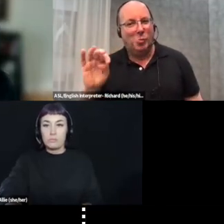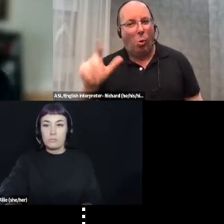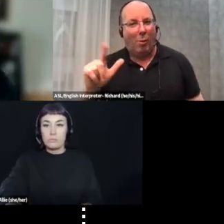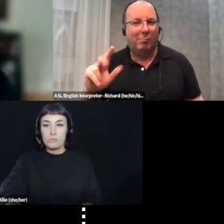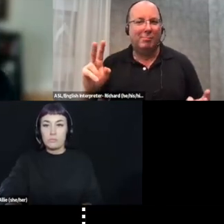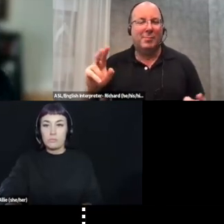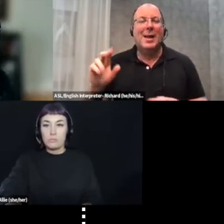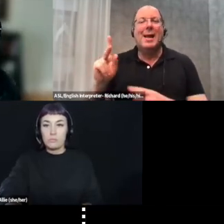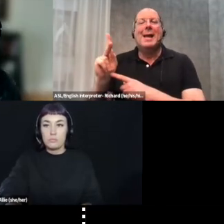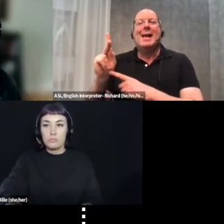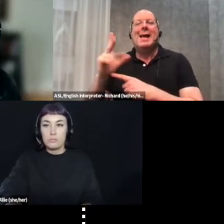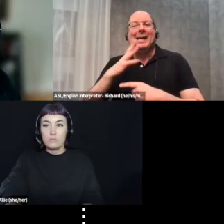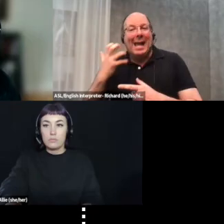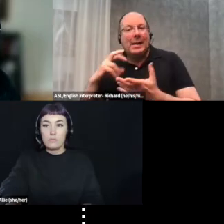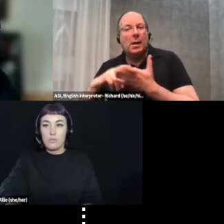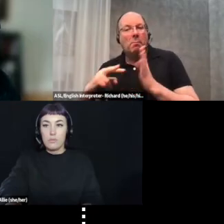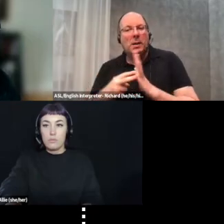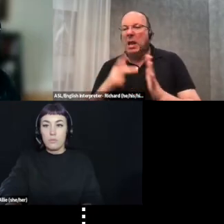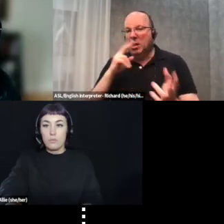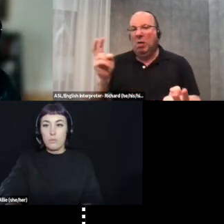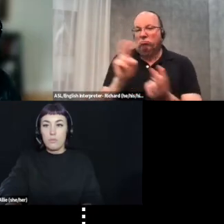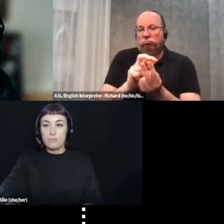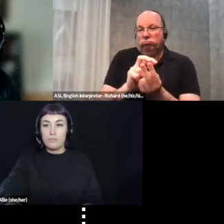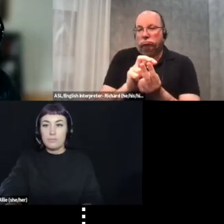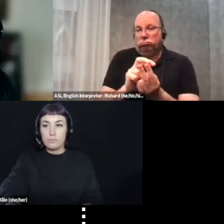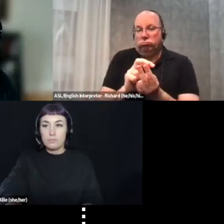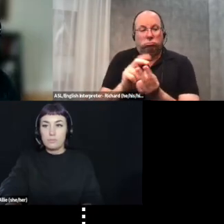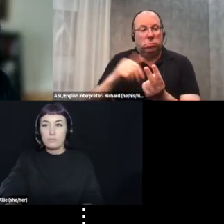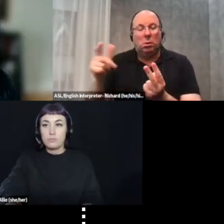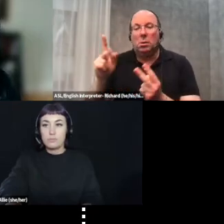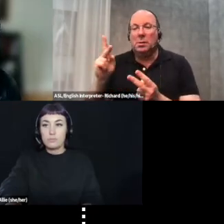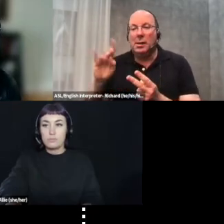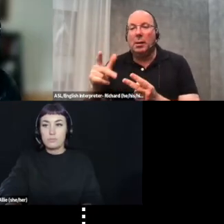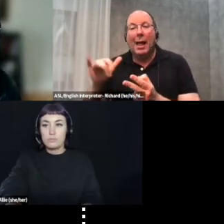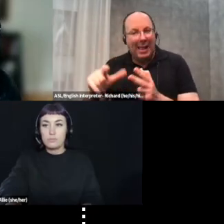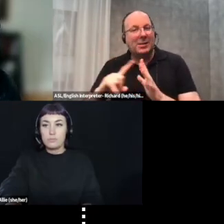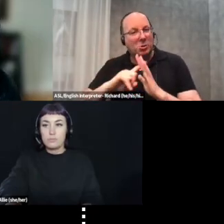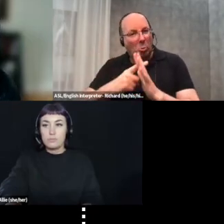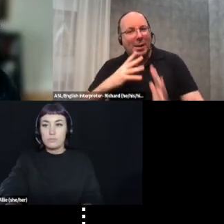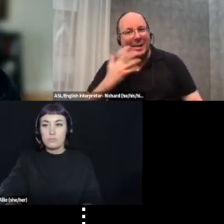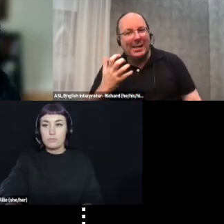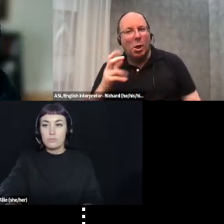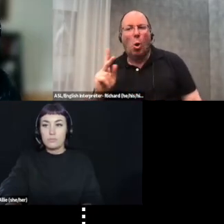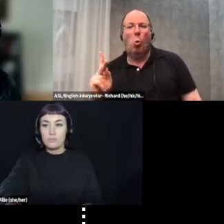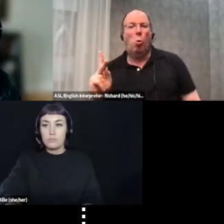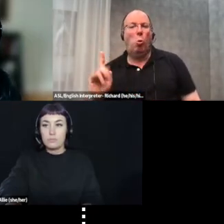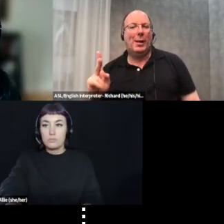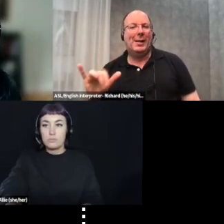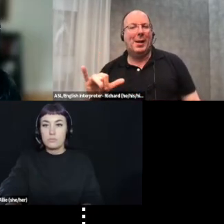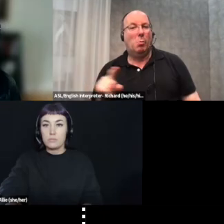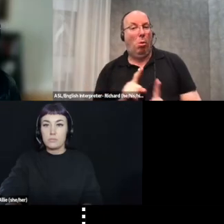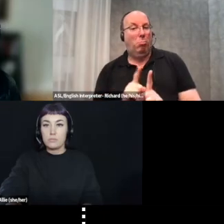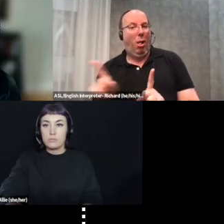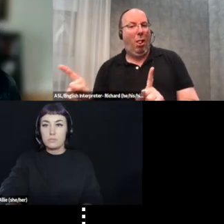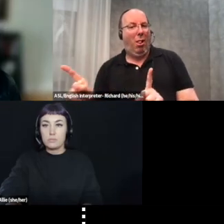So kink just meant anything that wasn't straight, anything that wasn't, that's where the term kind of came from. If you're kinky, you were just not